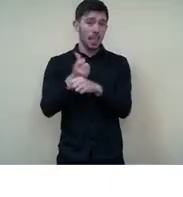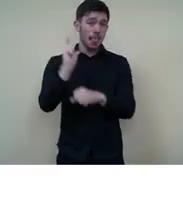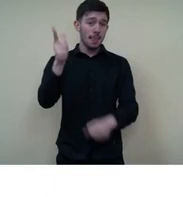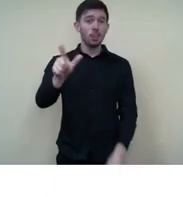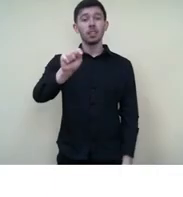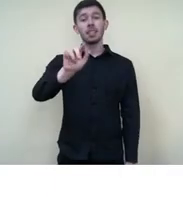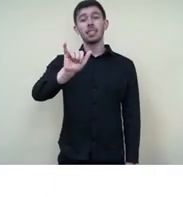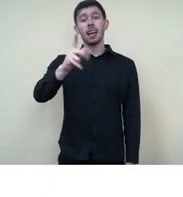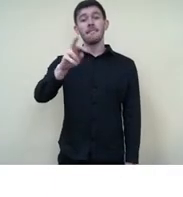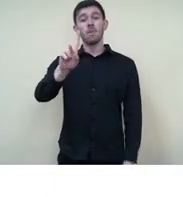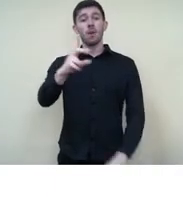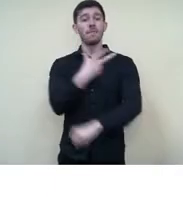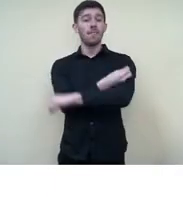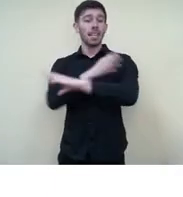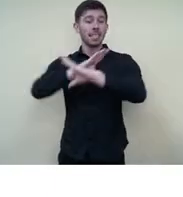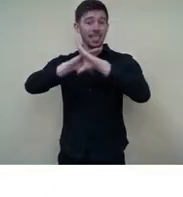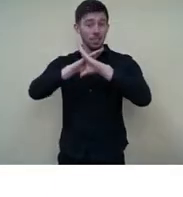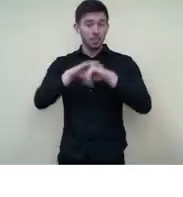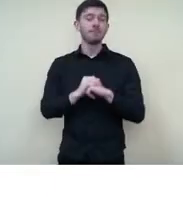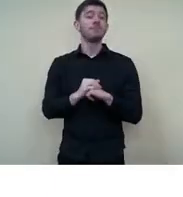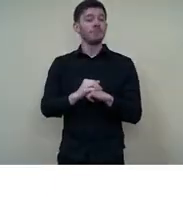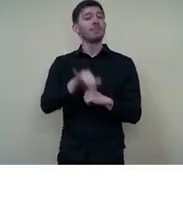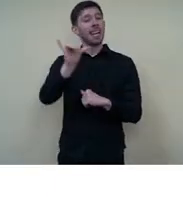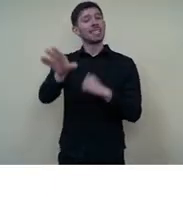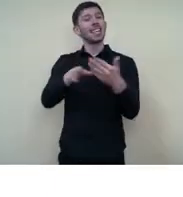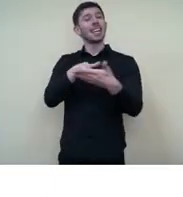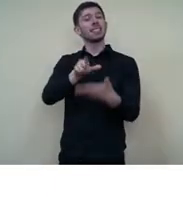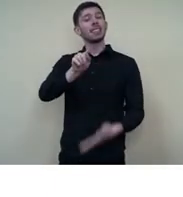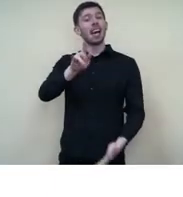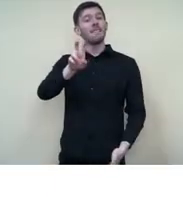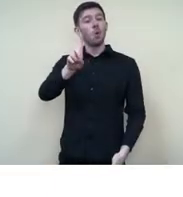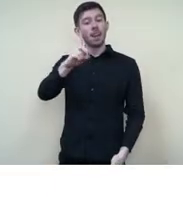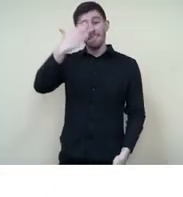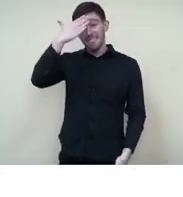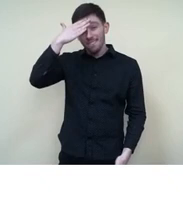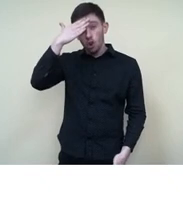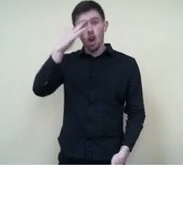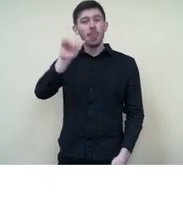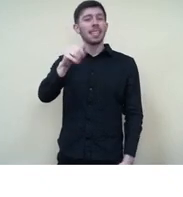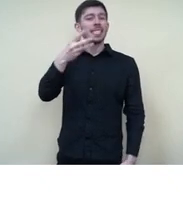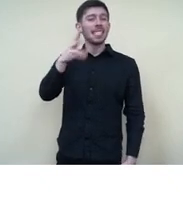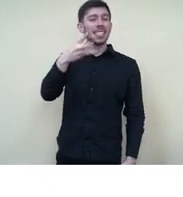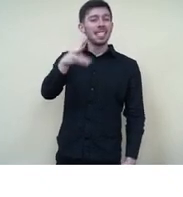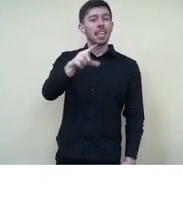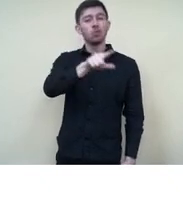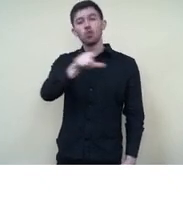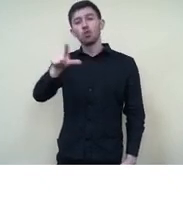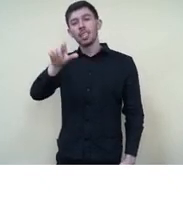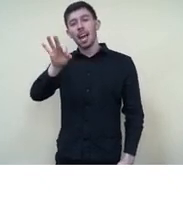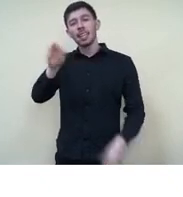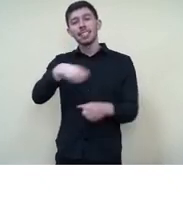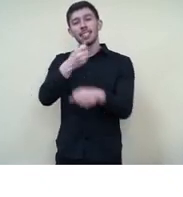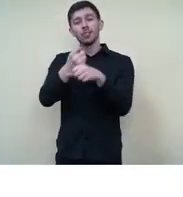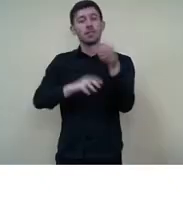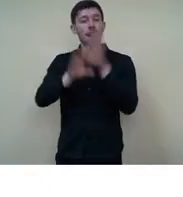typhoid vaccine. So the typhoid vaccine fights against typhoid fever, and this took 16 to 29 years to develop. And this was